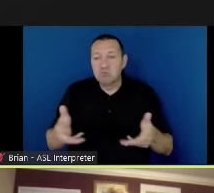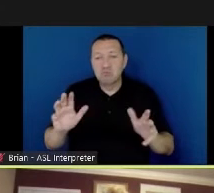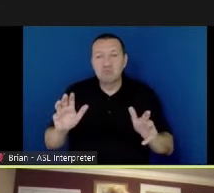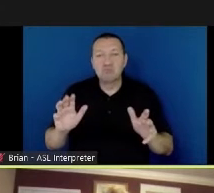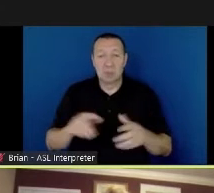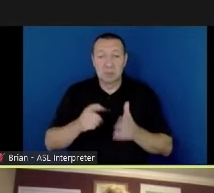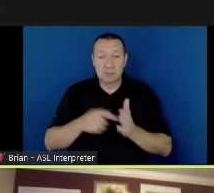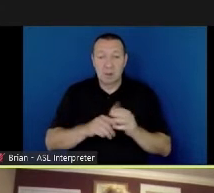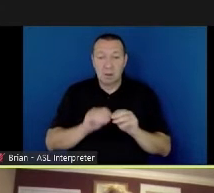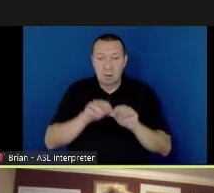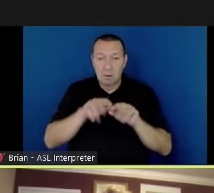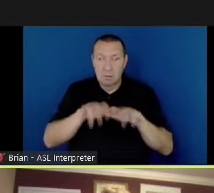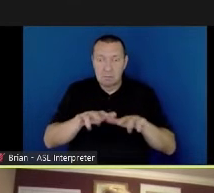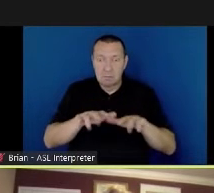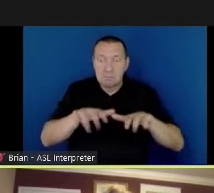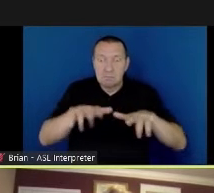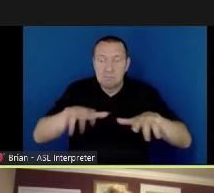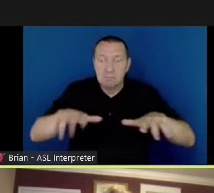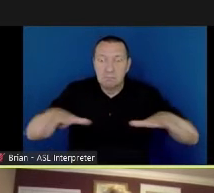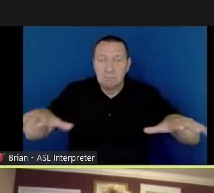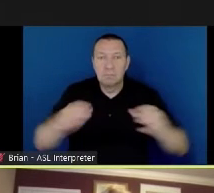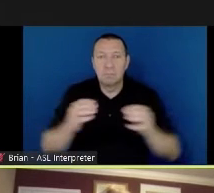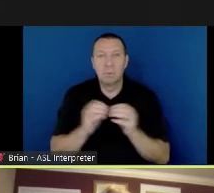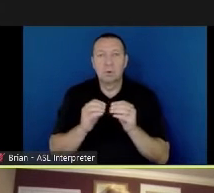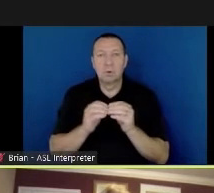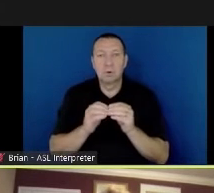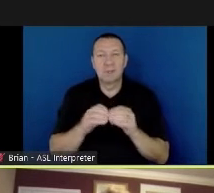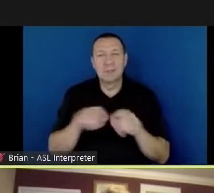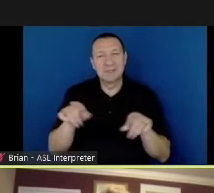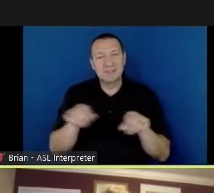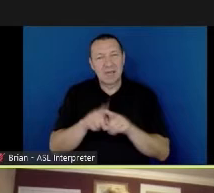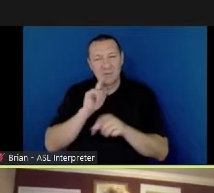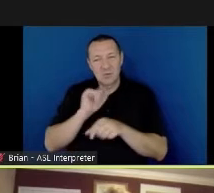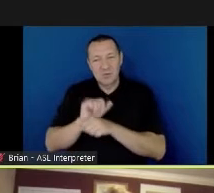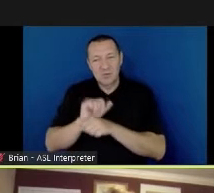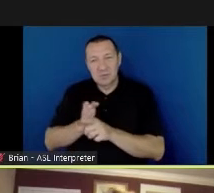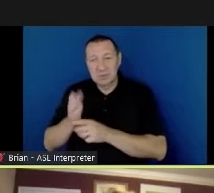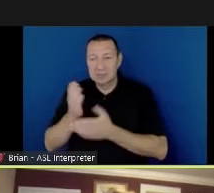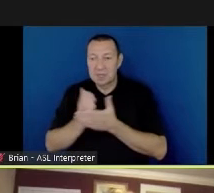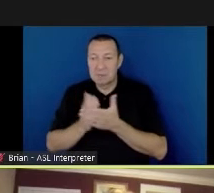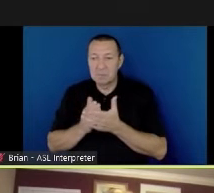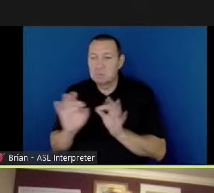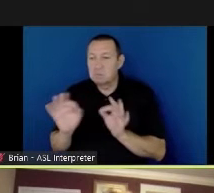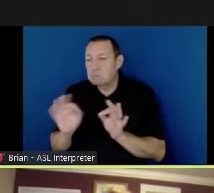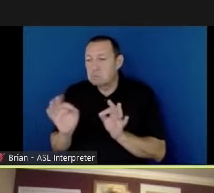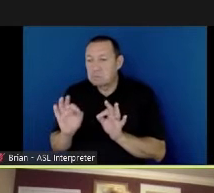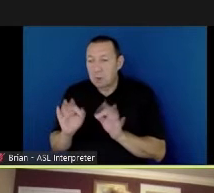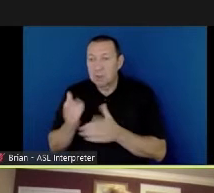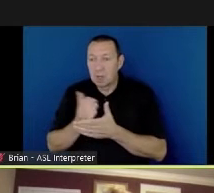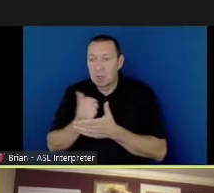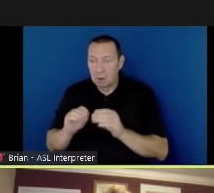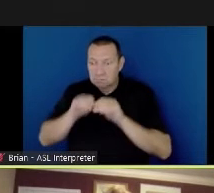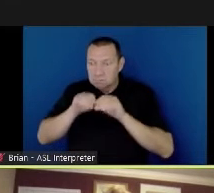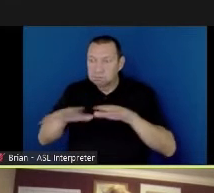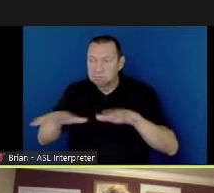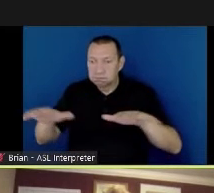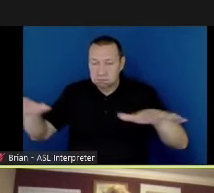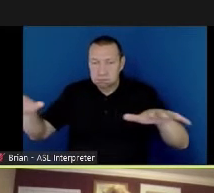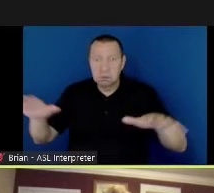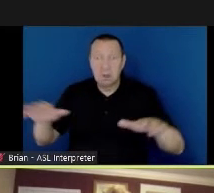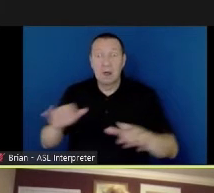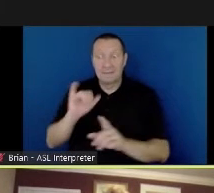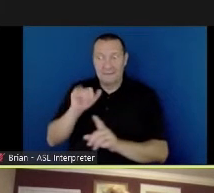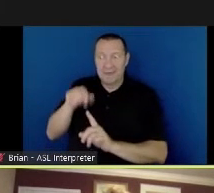careers. Some are quiet and small, others change the world. Such has been the impact of Nancy